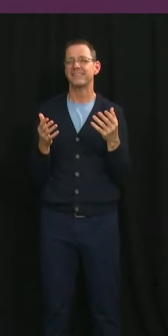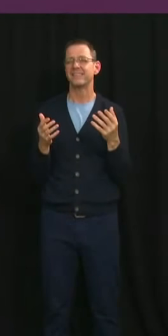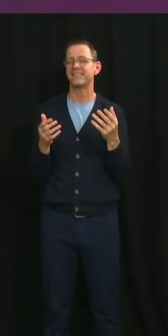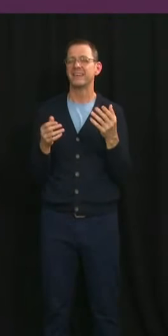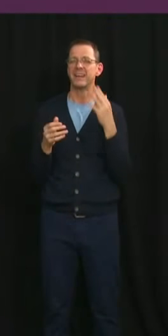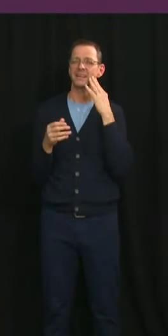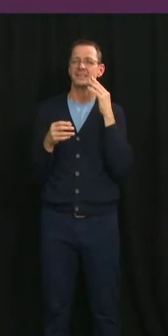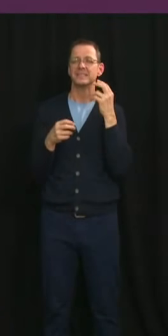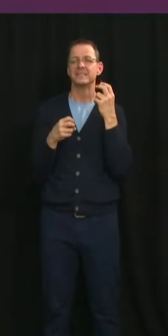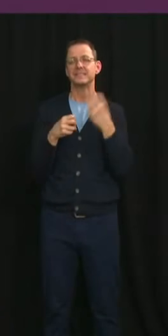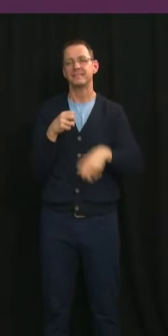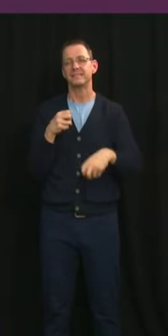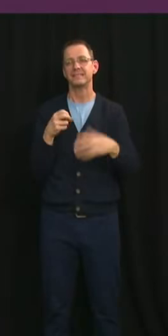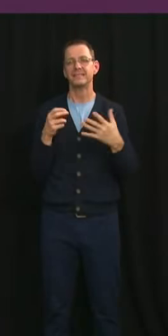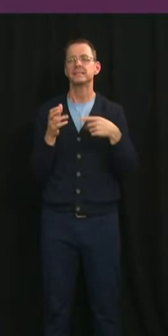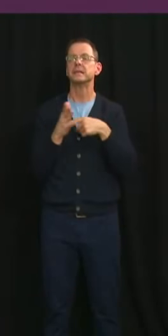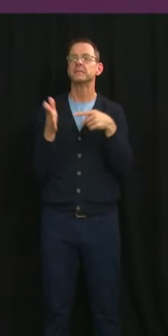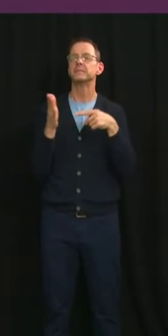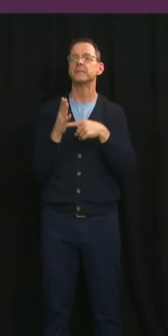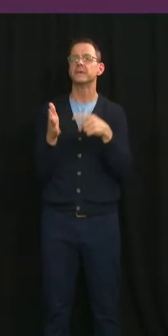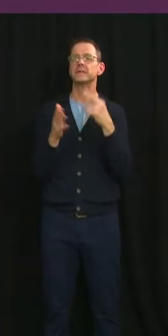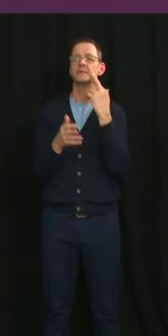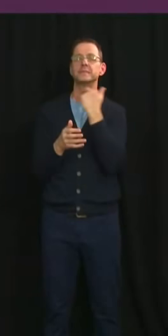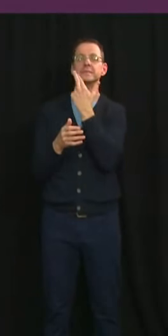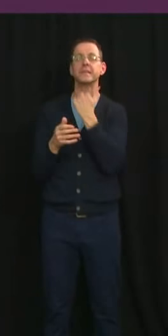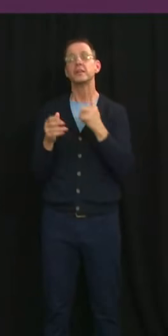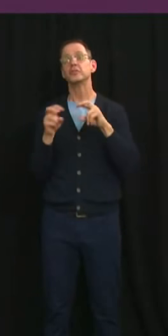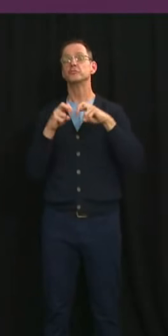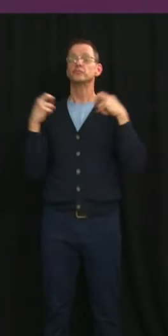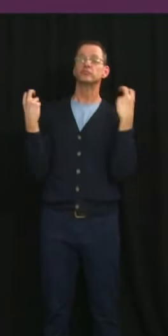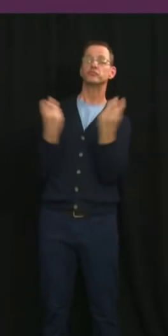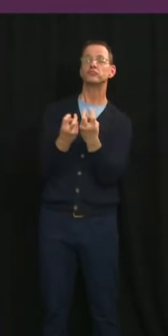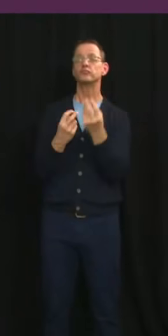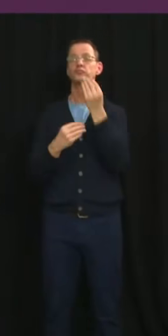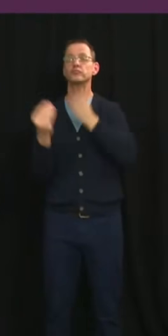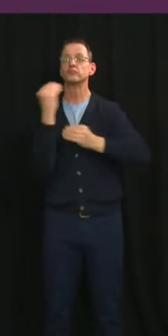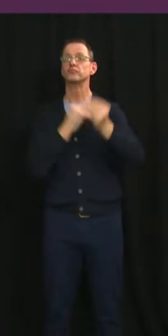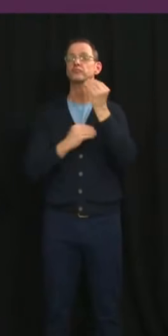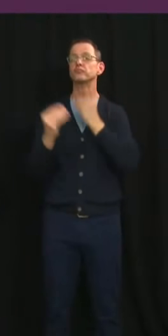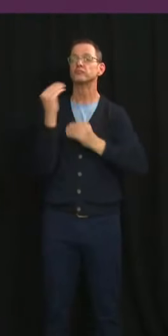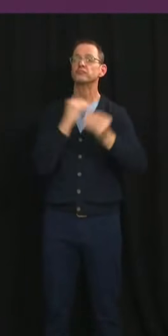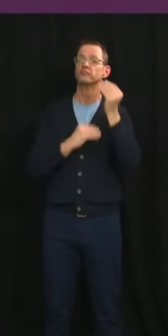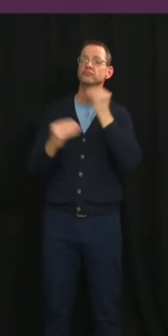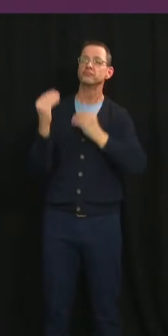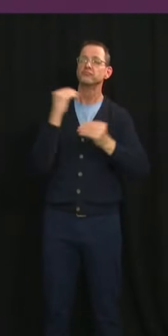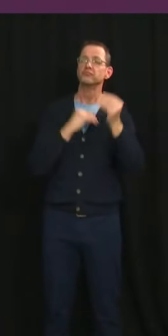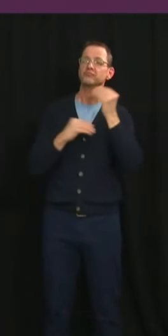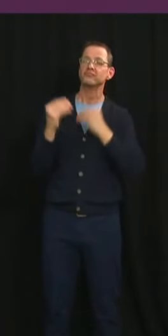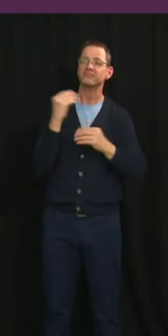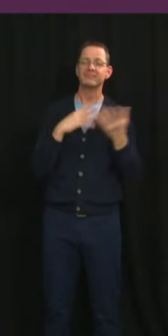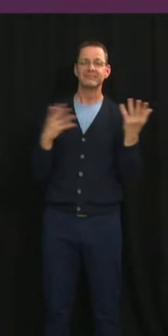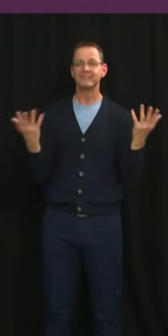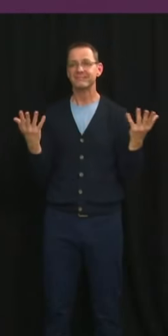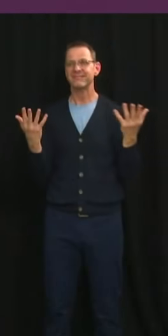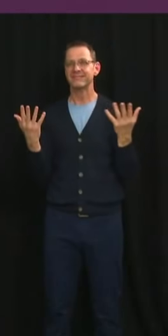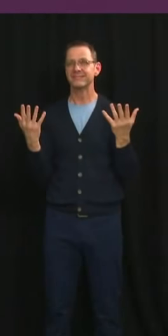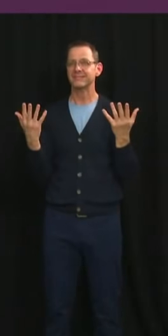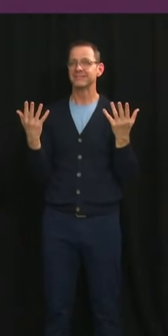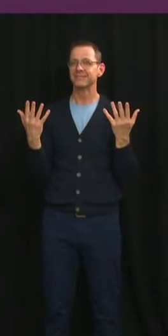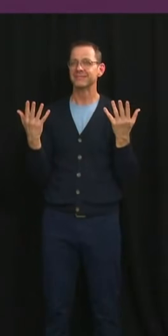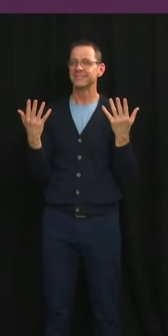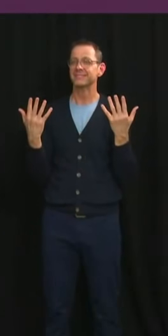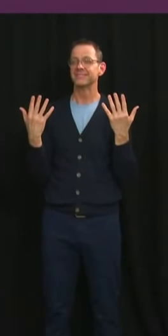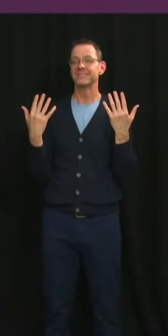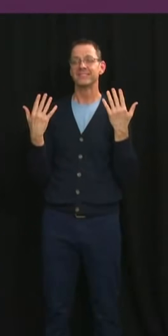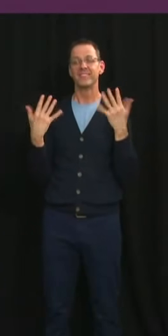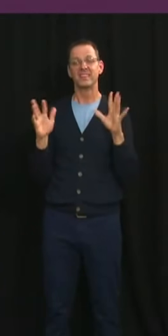in dining restaurants and bars. We know a significant number of cases of outbreaks